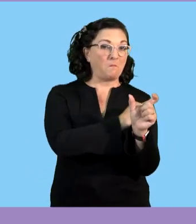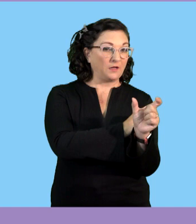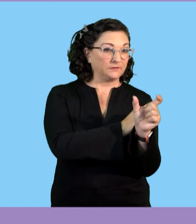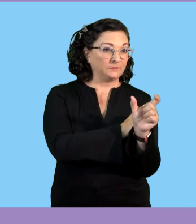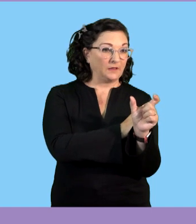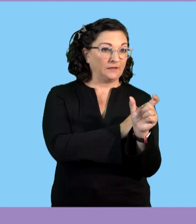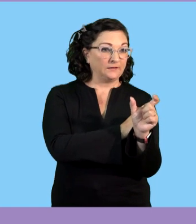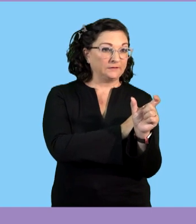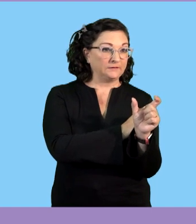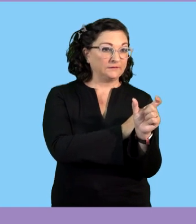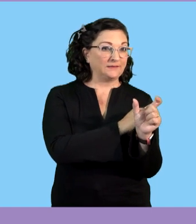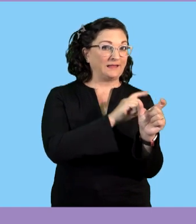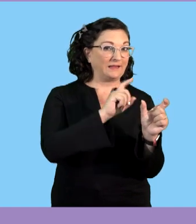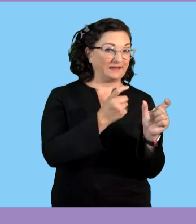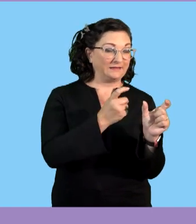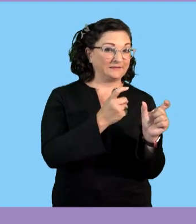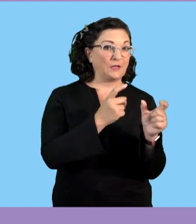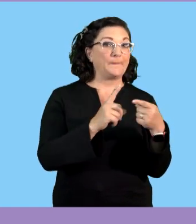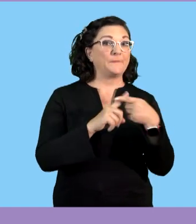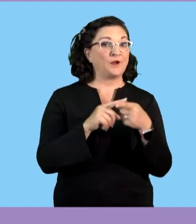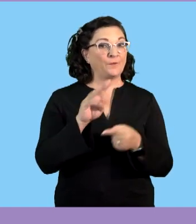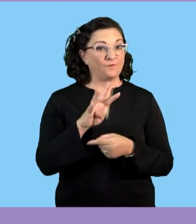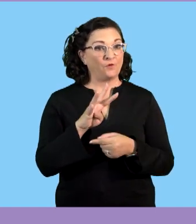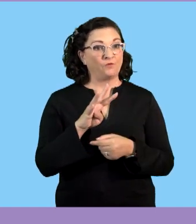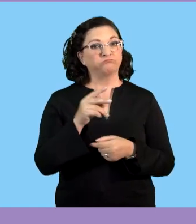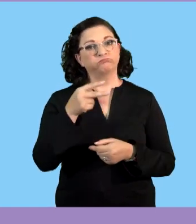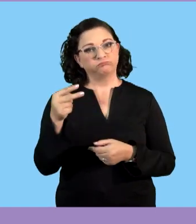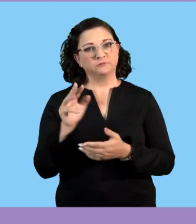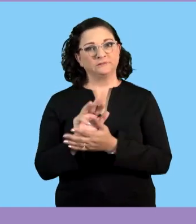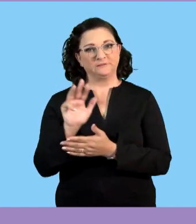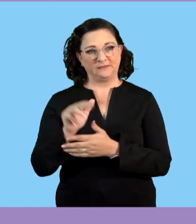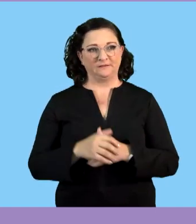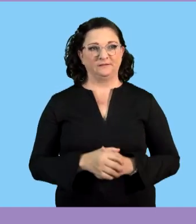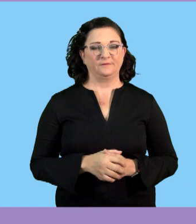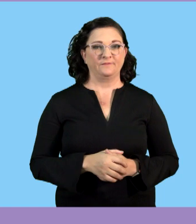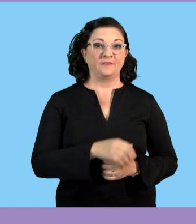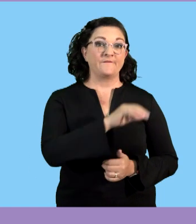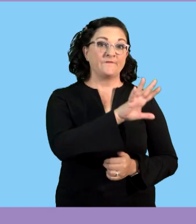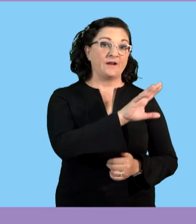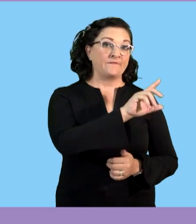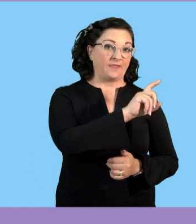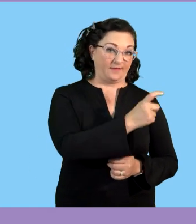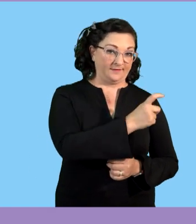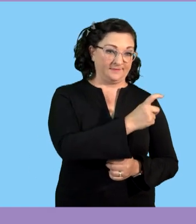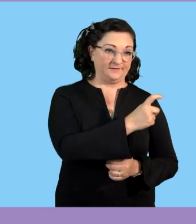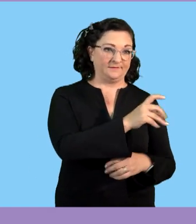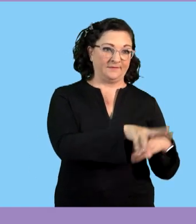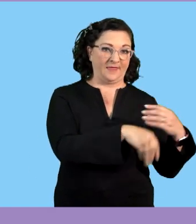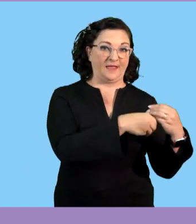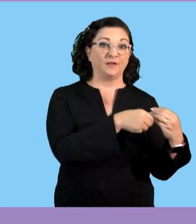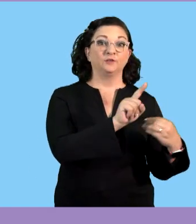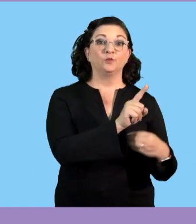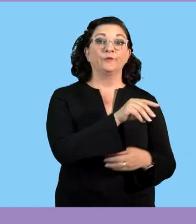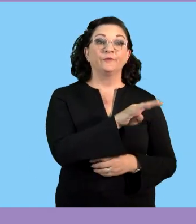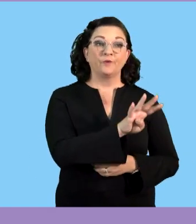that product, and the result was 19. So if I have a 5x and I've added 4, I